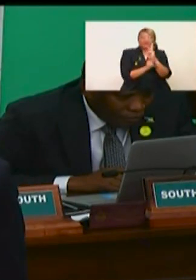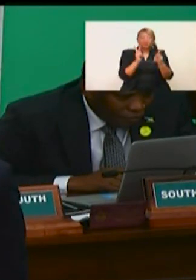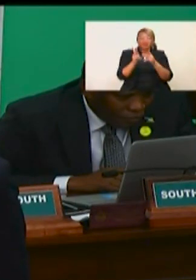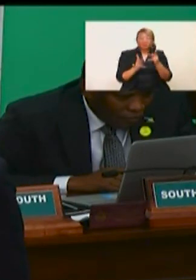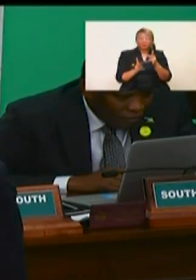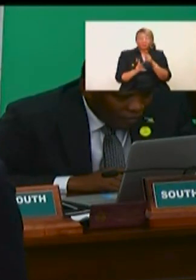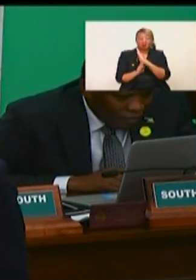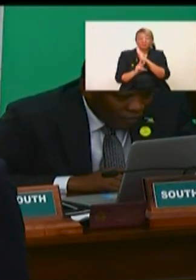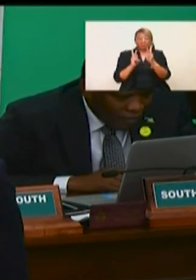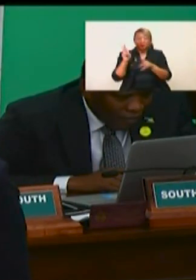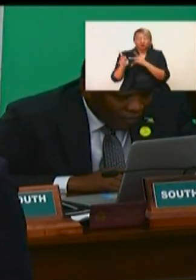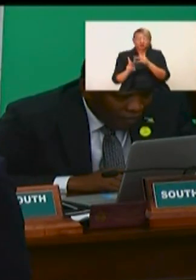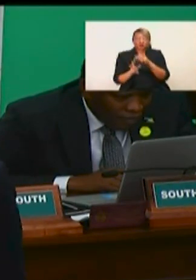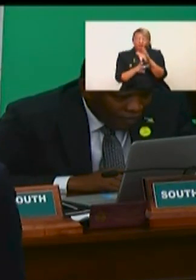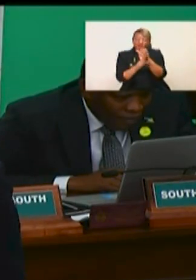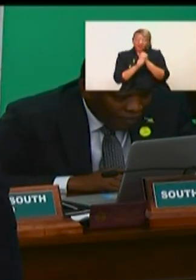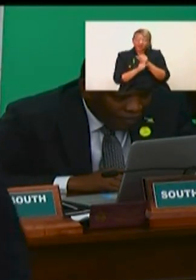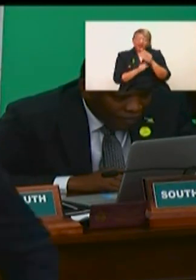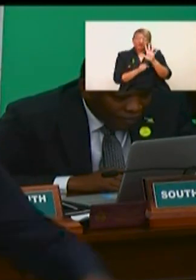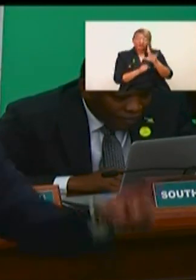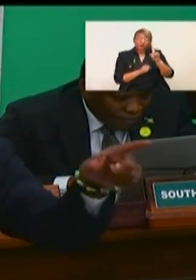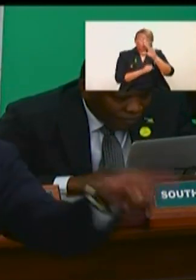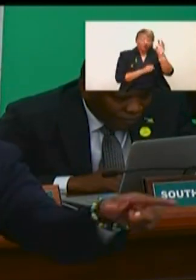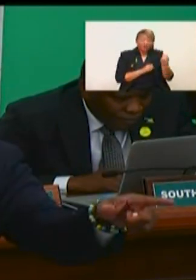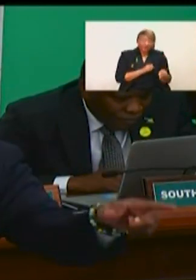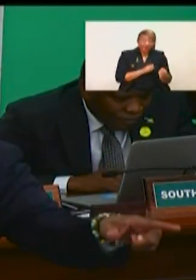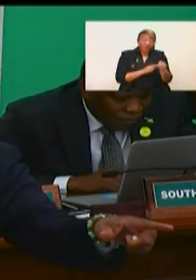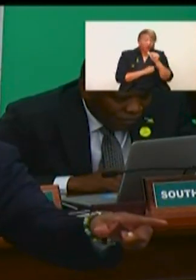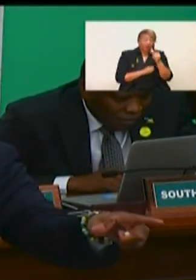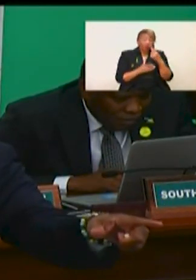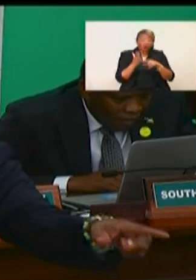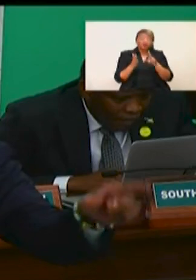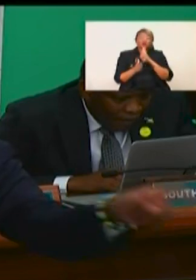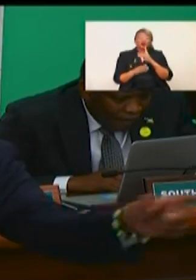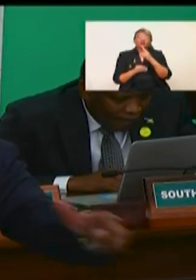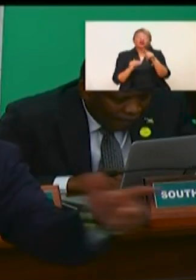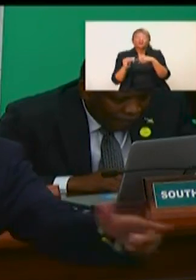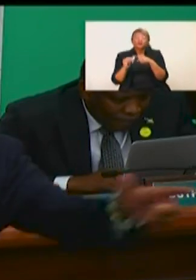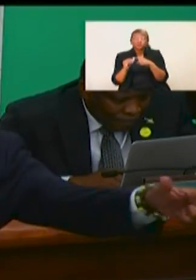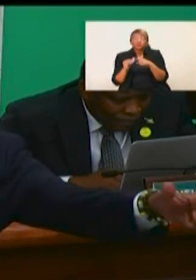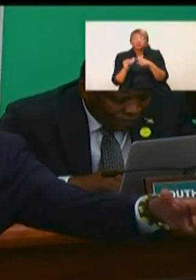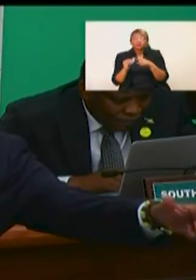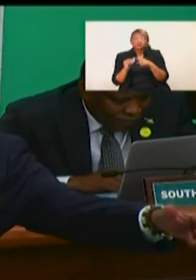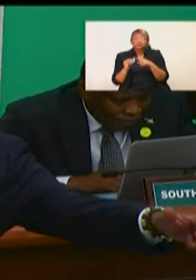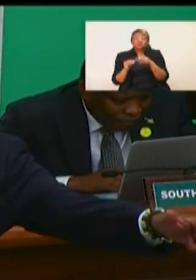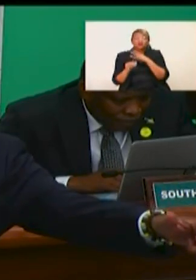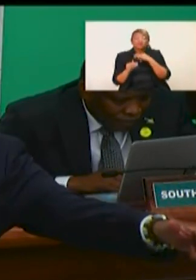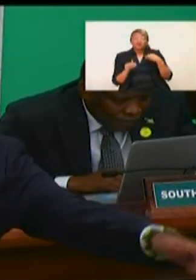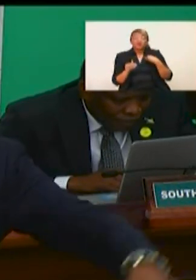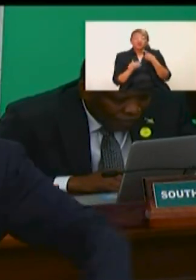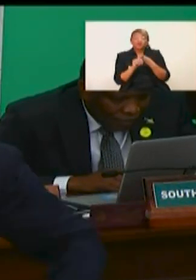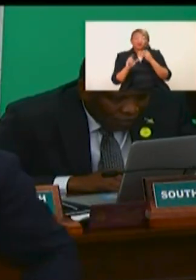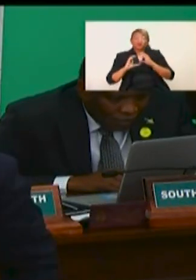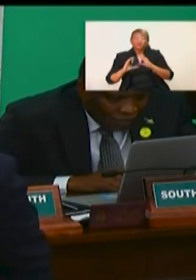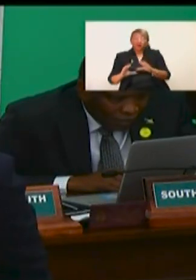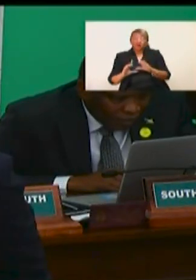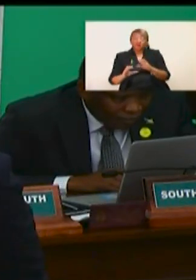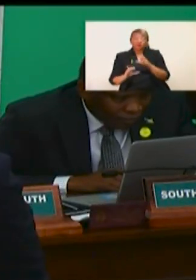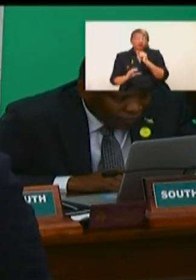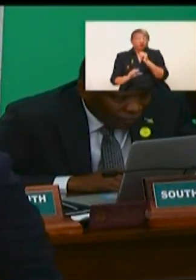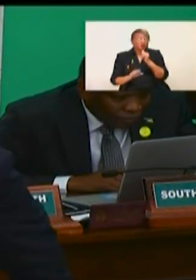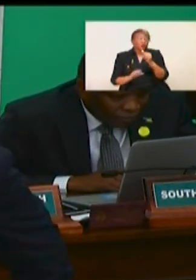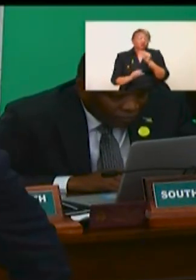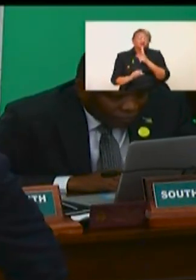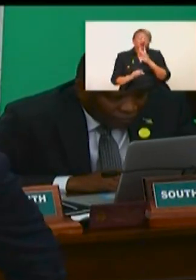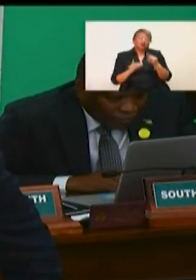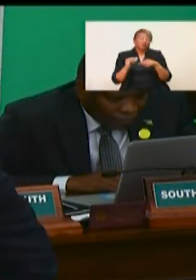The Bahamian people receives 51%, not what he was talking about, the member for Carmichael, not what he was talking